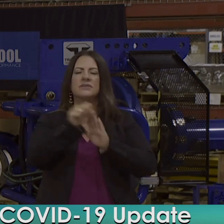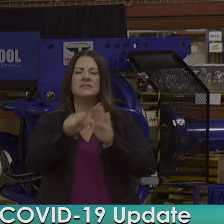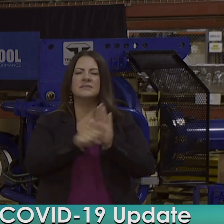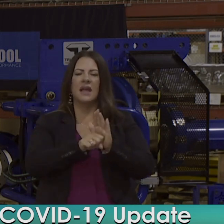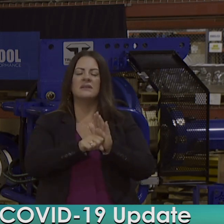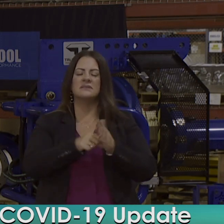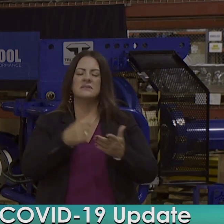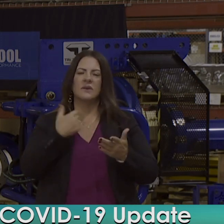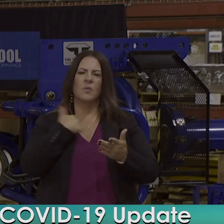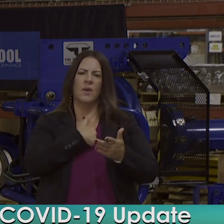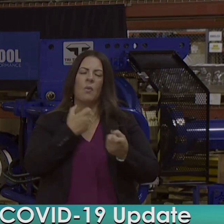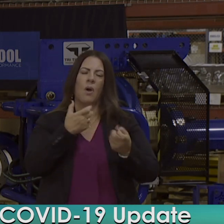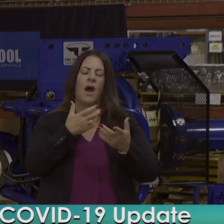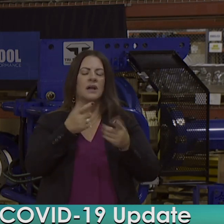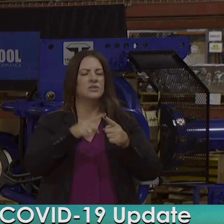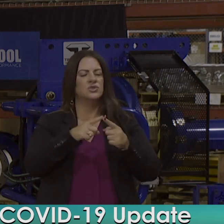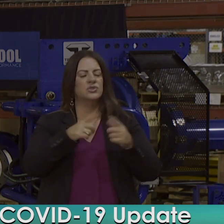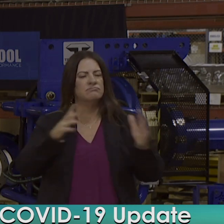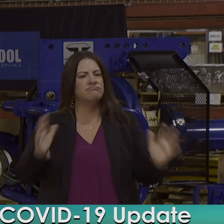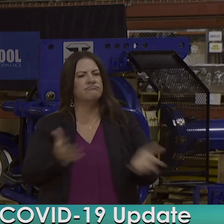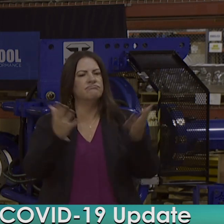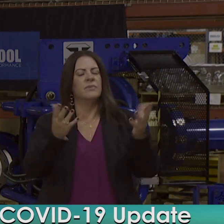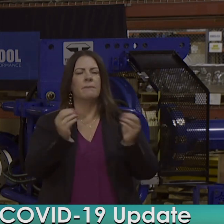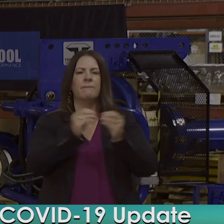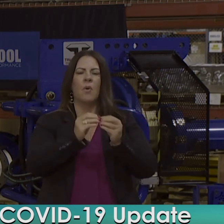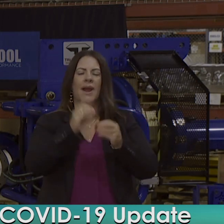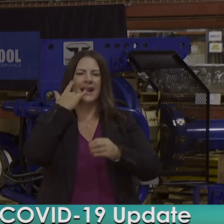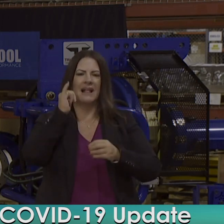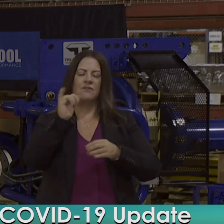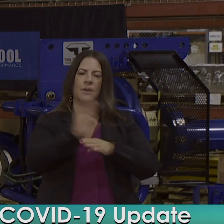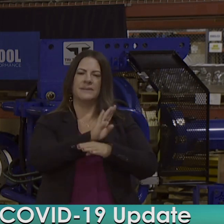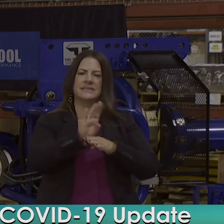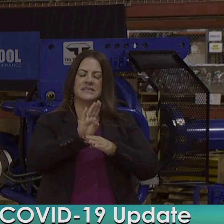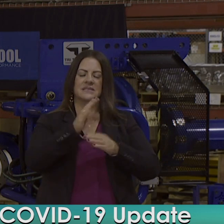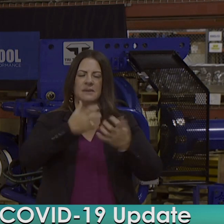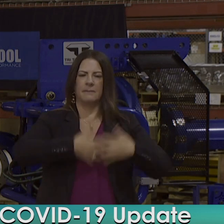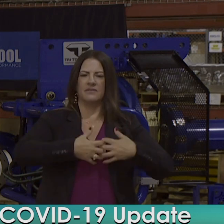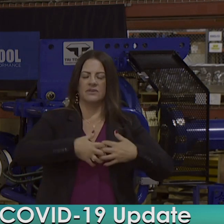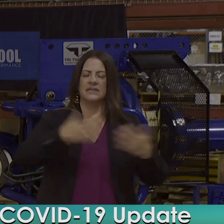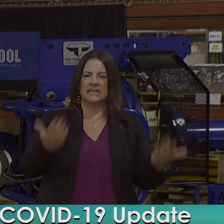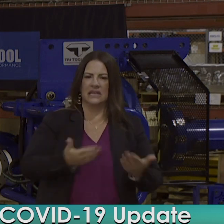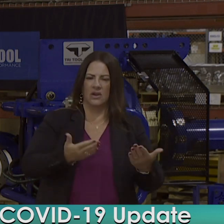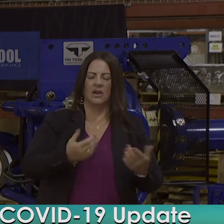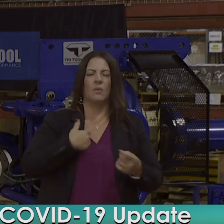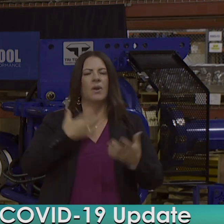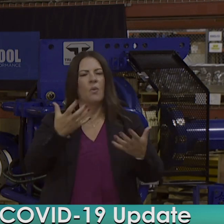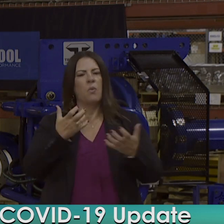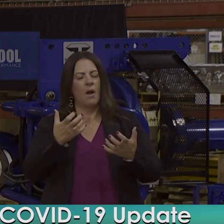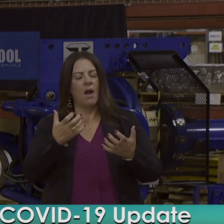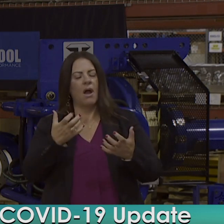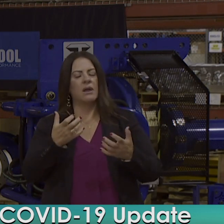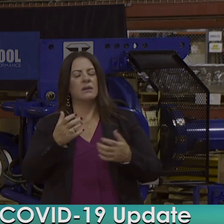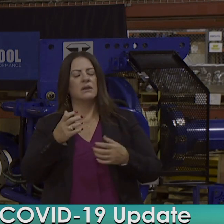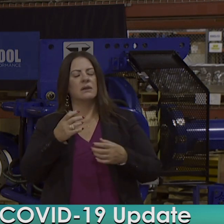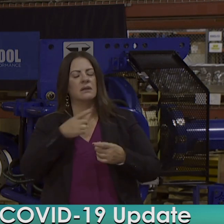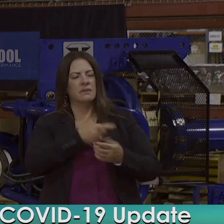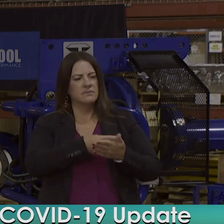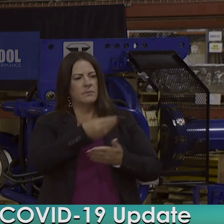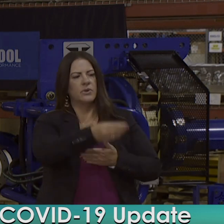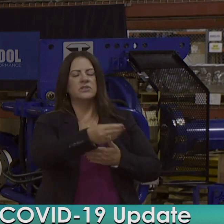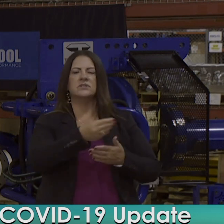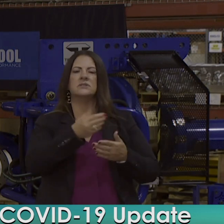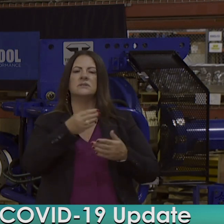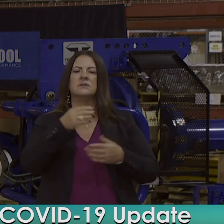more California-based manufacturing, and we want to encourage purchasers of protective gear,